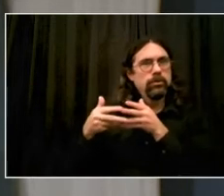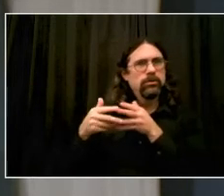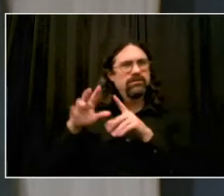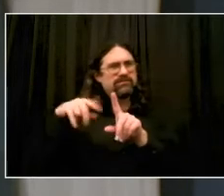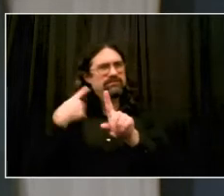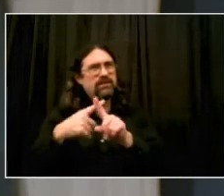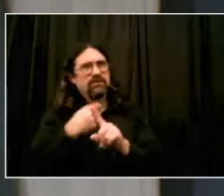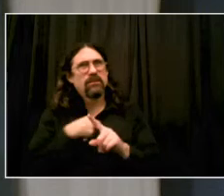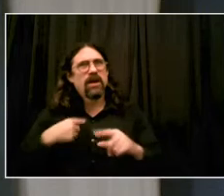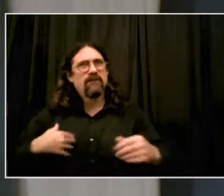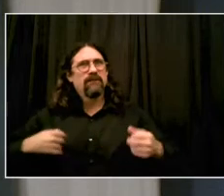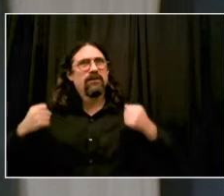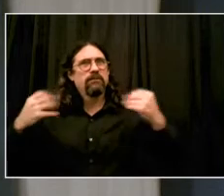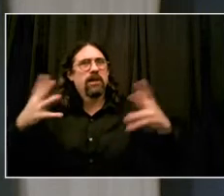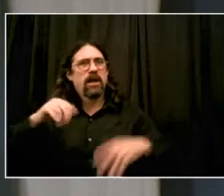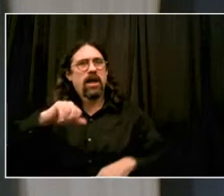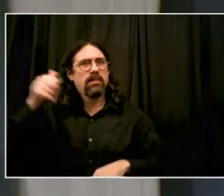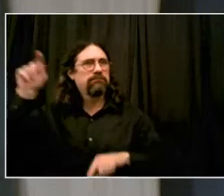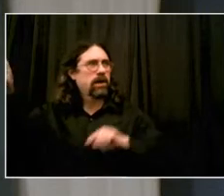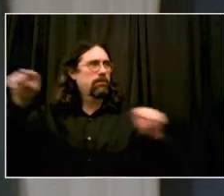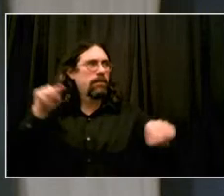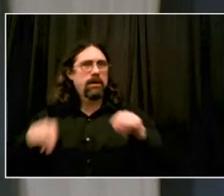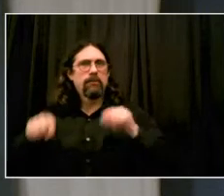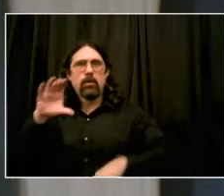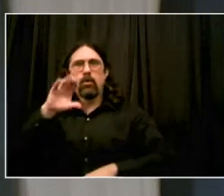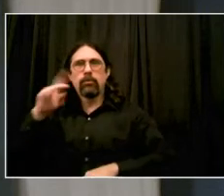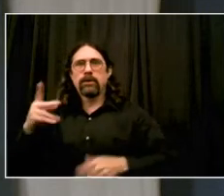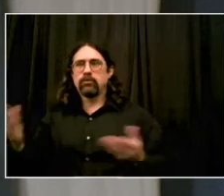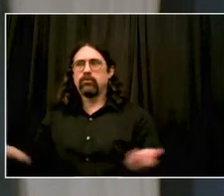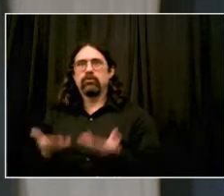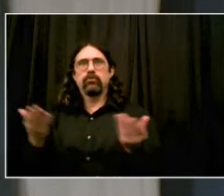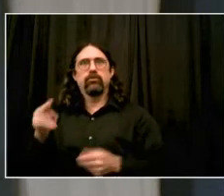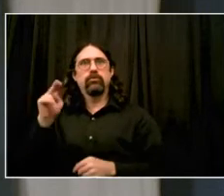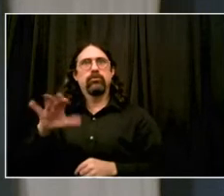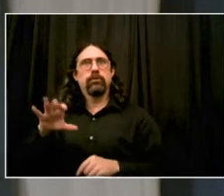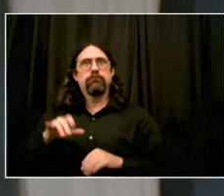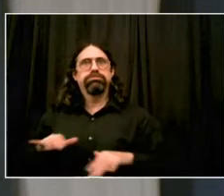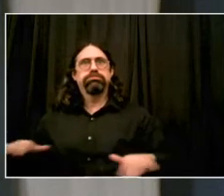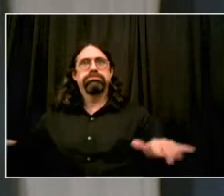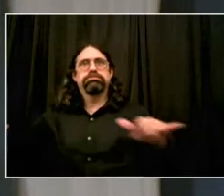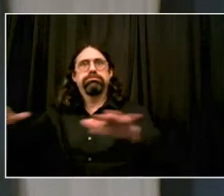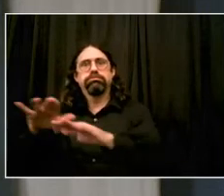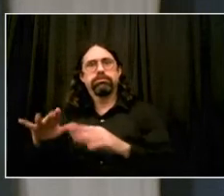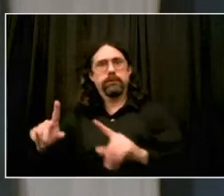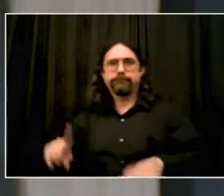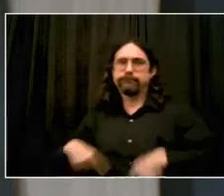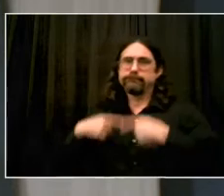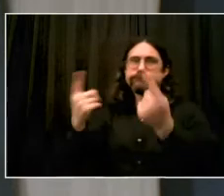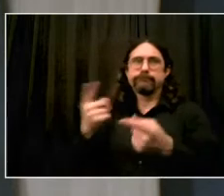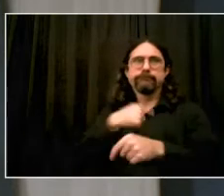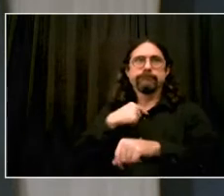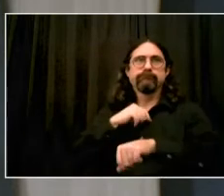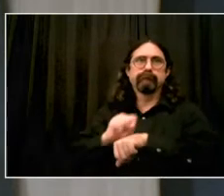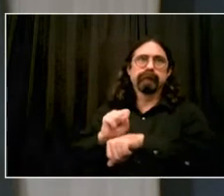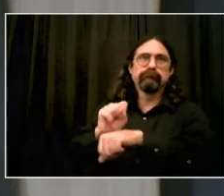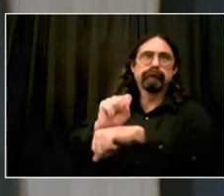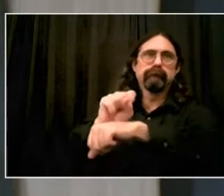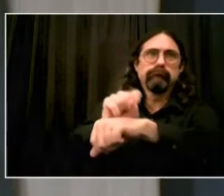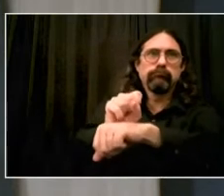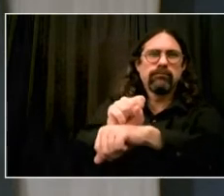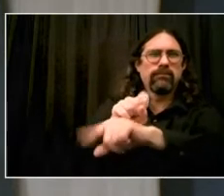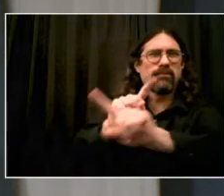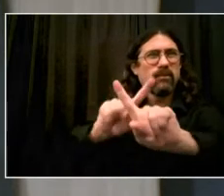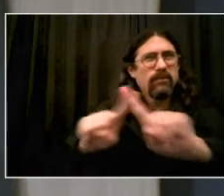properly mined the talent, so to speak, to use a metaphor. But when you find the talent, and you unearth the talent in our borough,